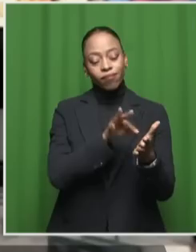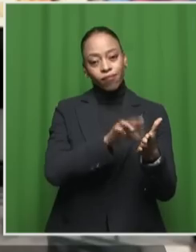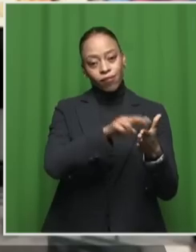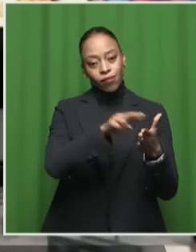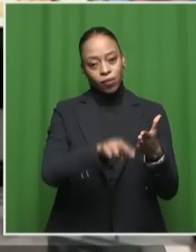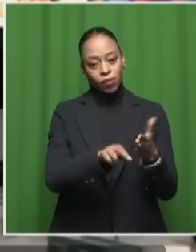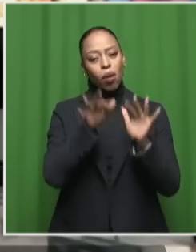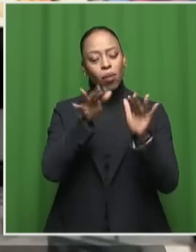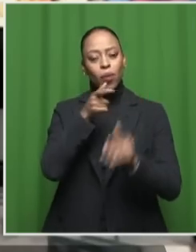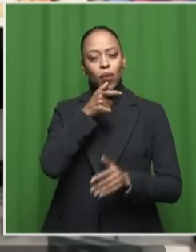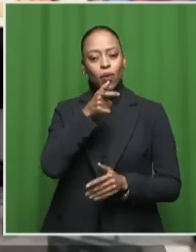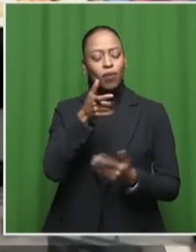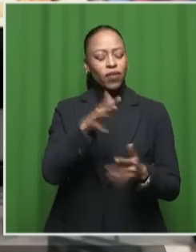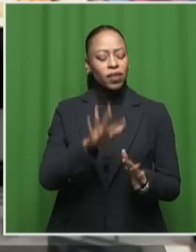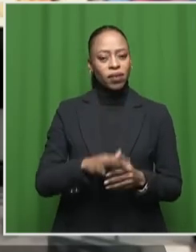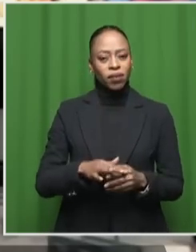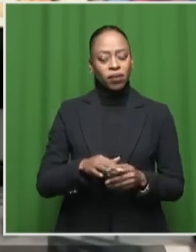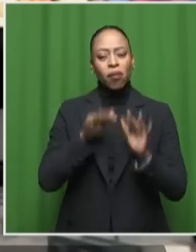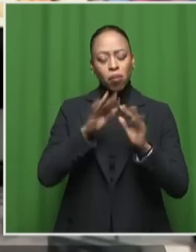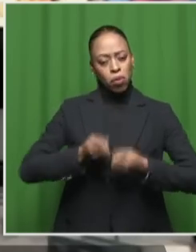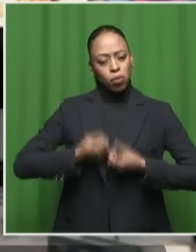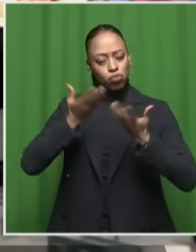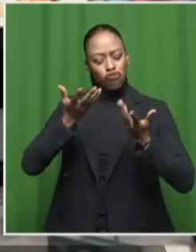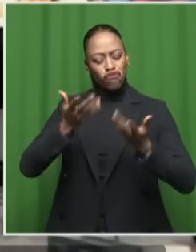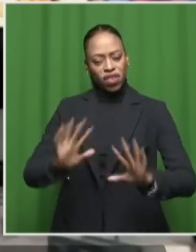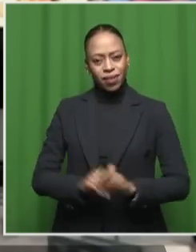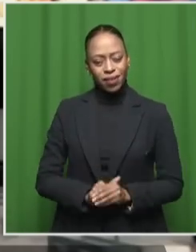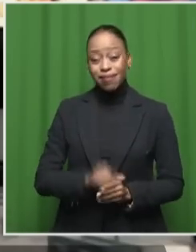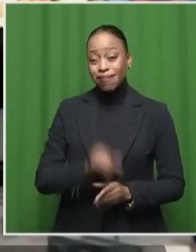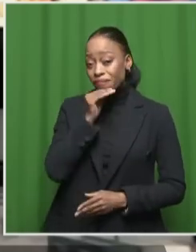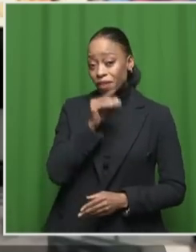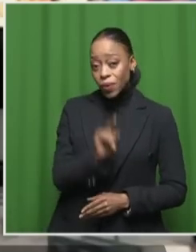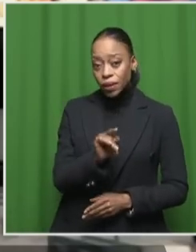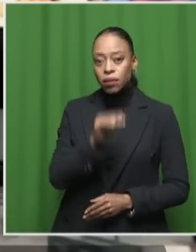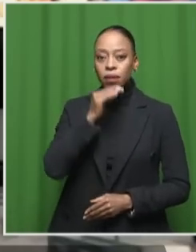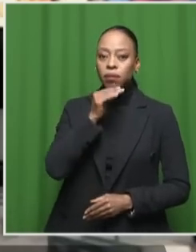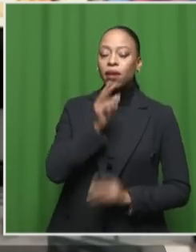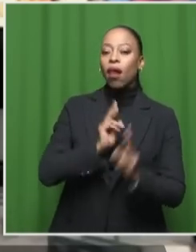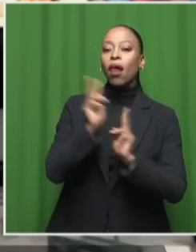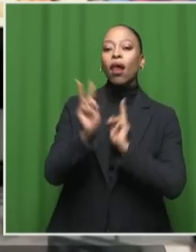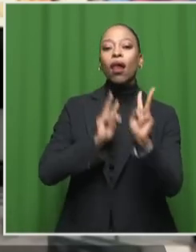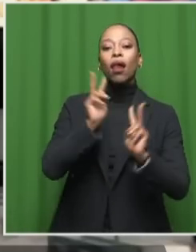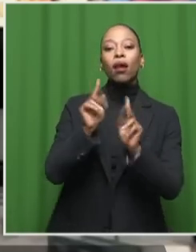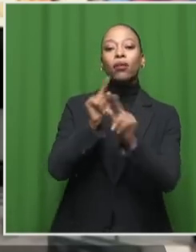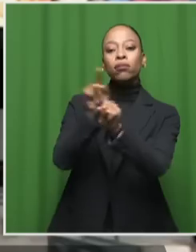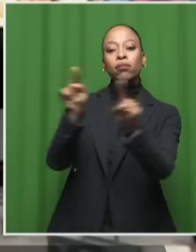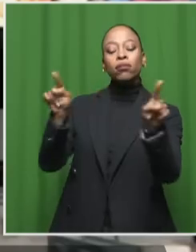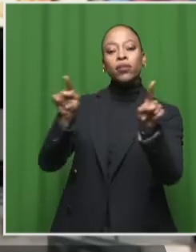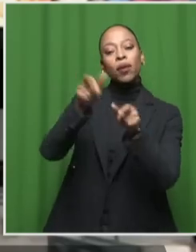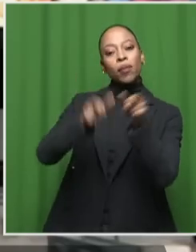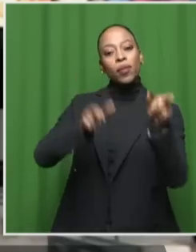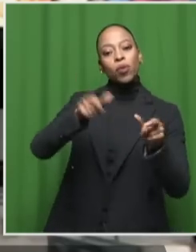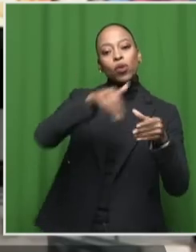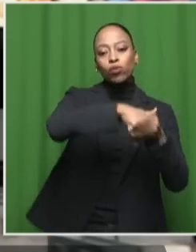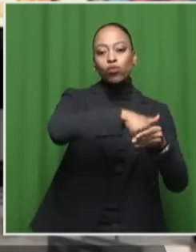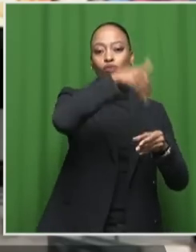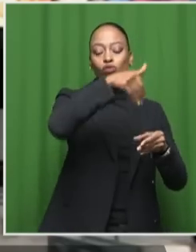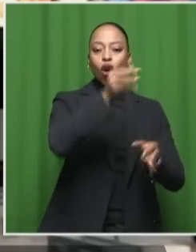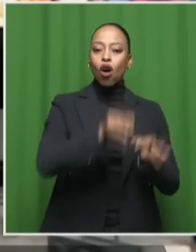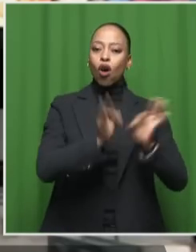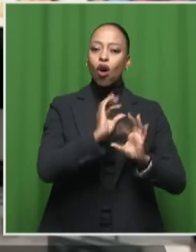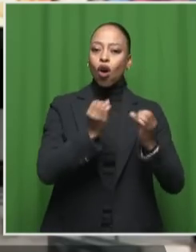have spoken. And that means that the voice of the people in selecting the parties that